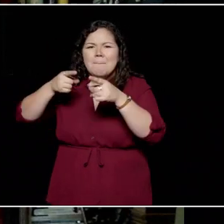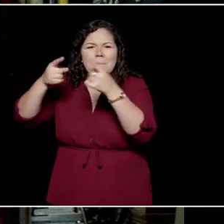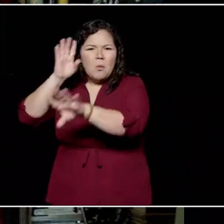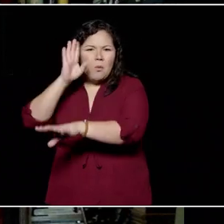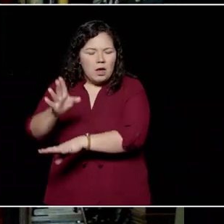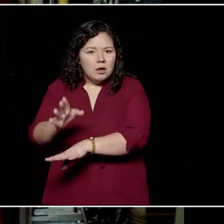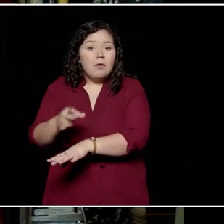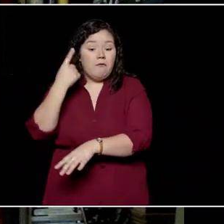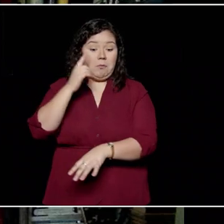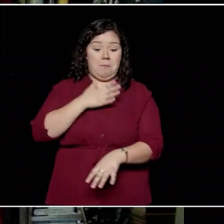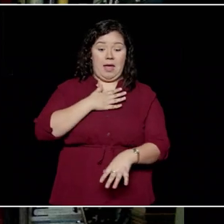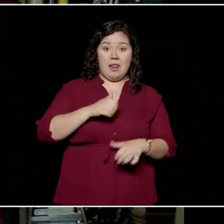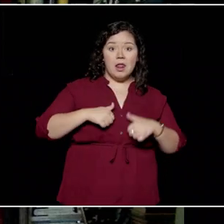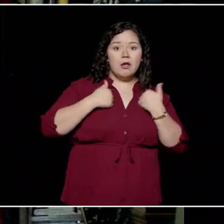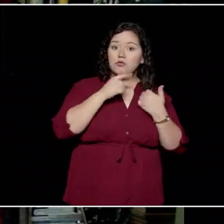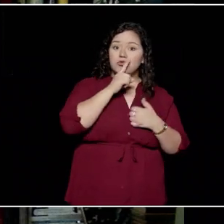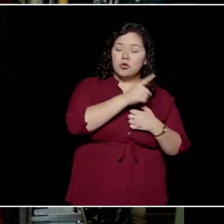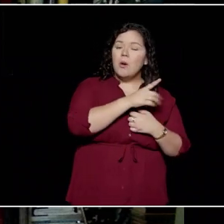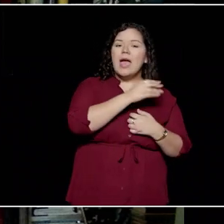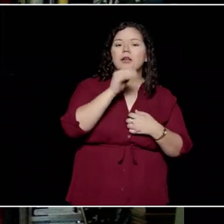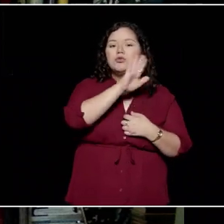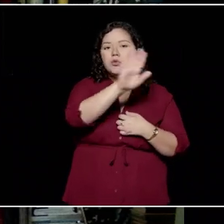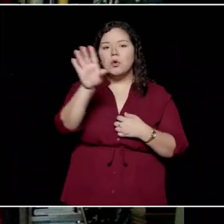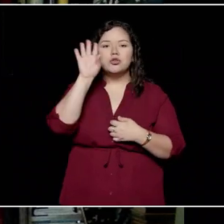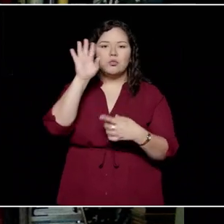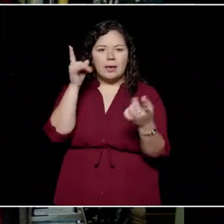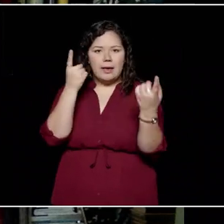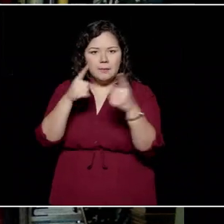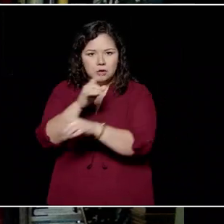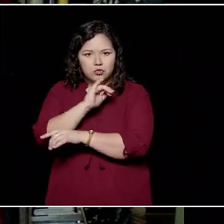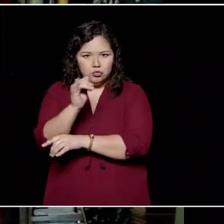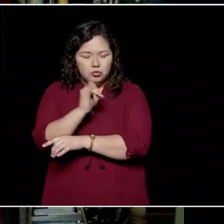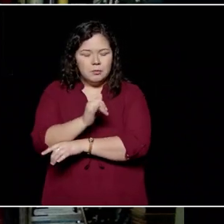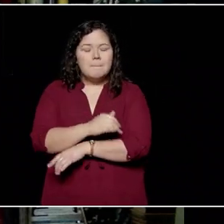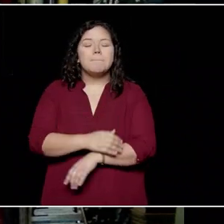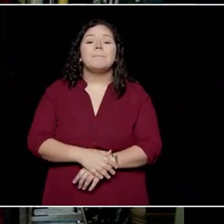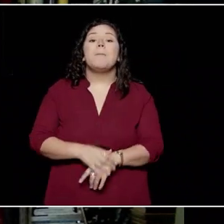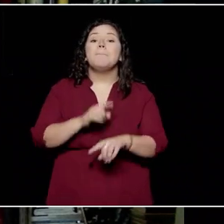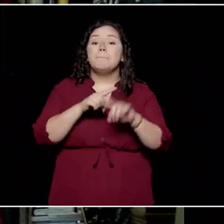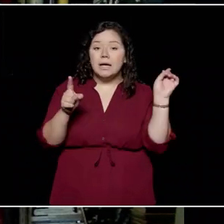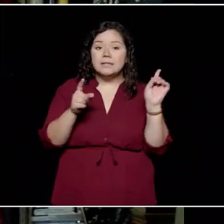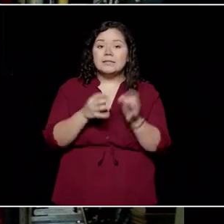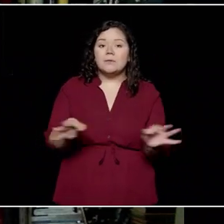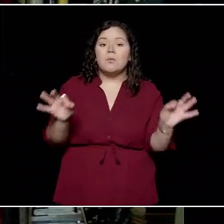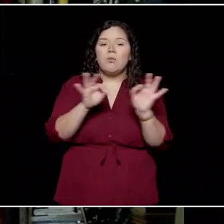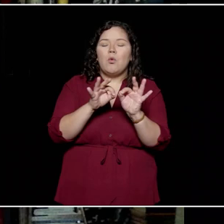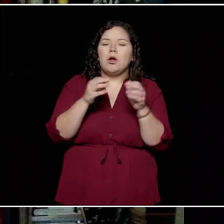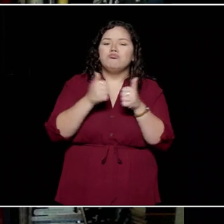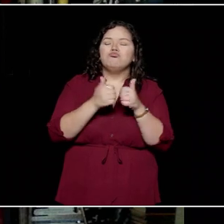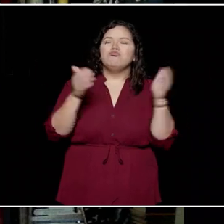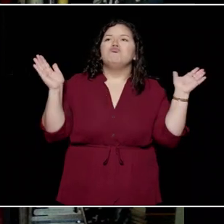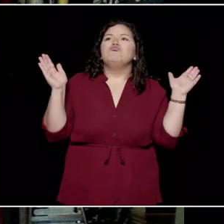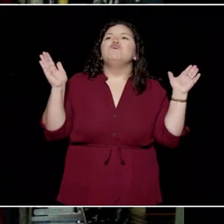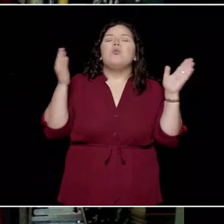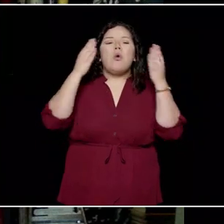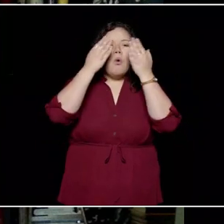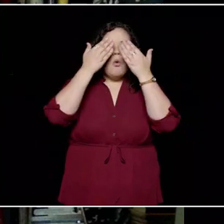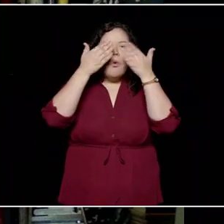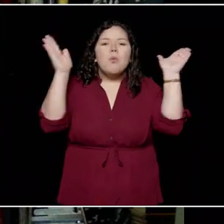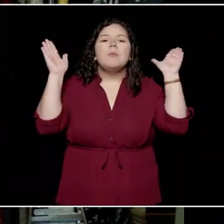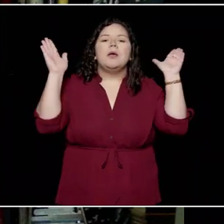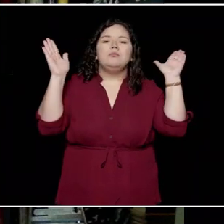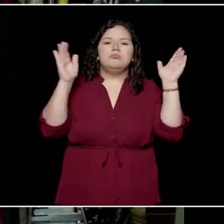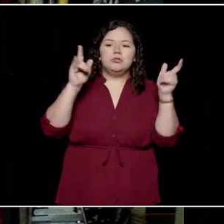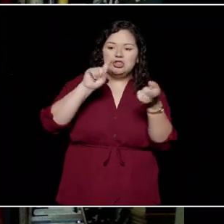my life, and it will be true in yours if, and it's a big if you remain open, open to change, open to